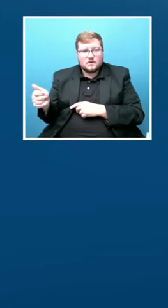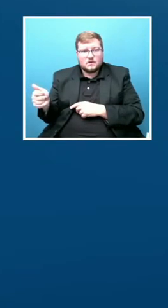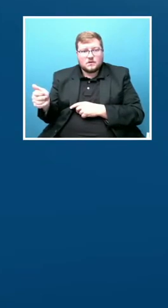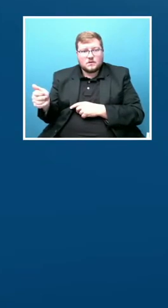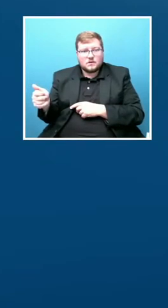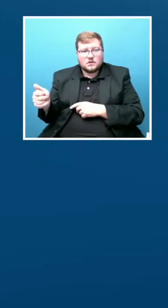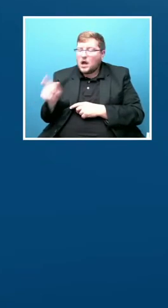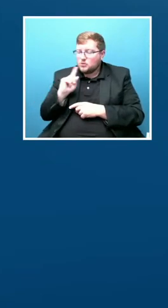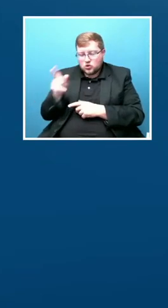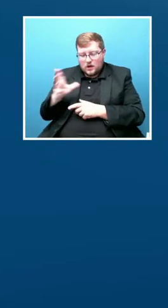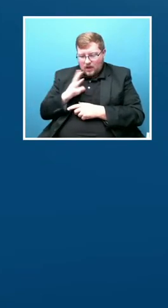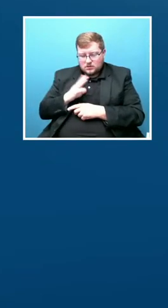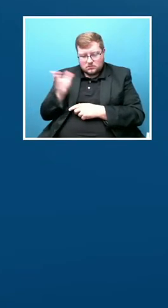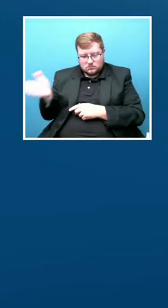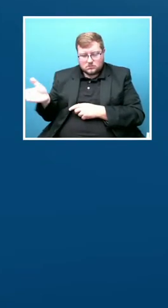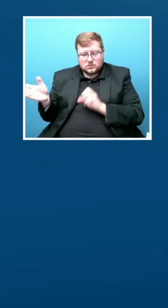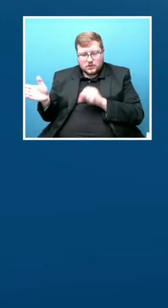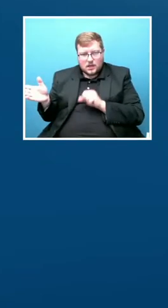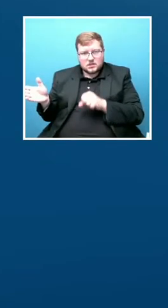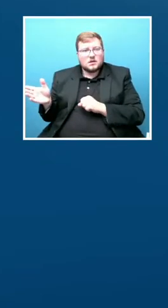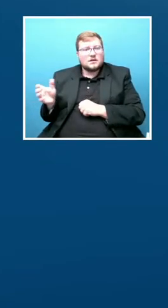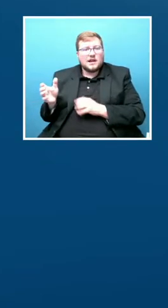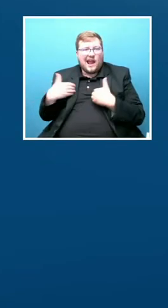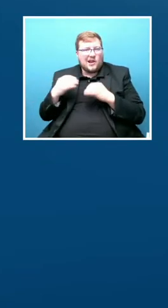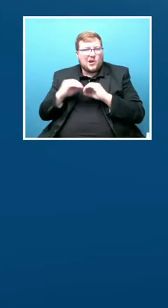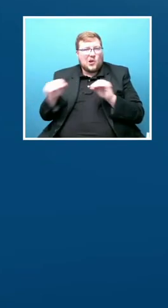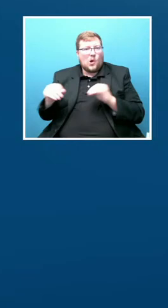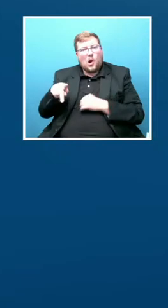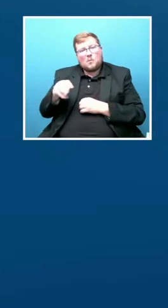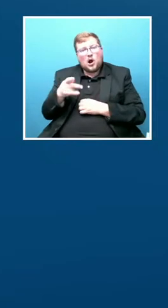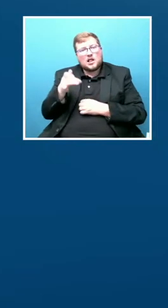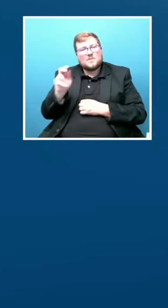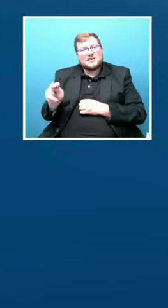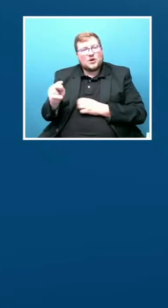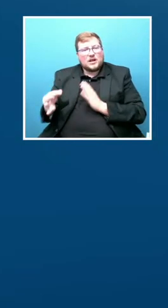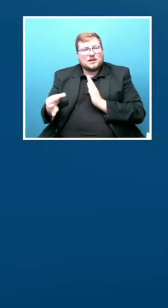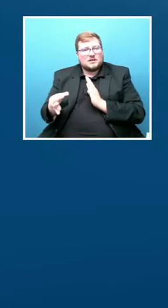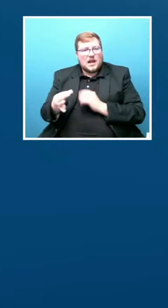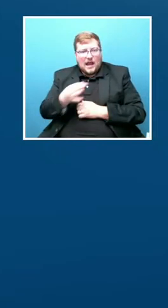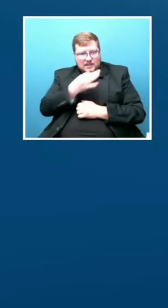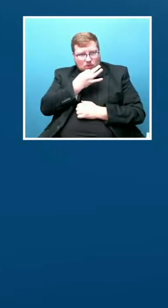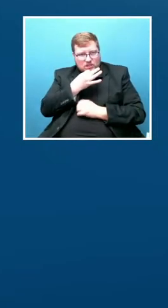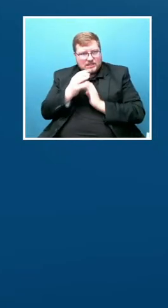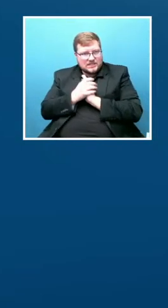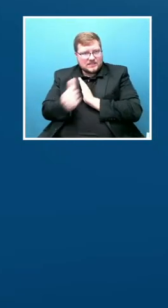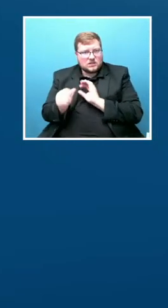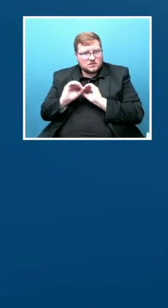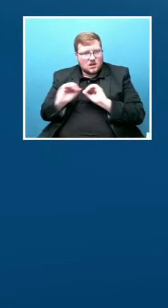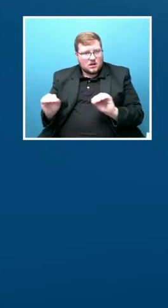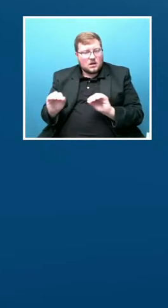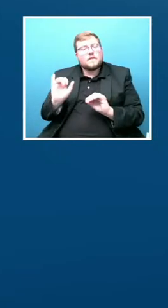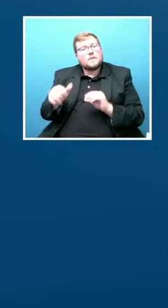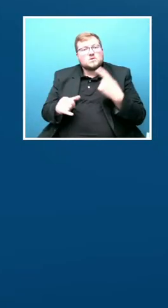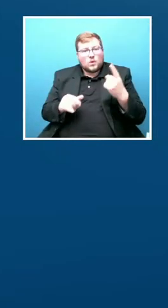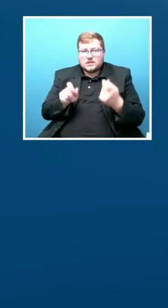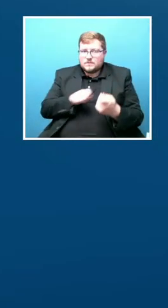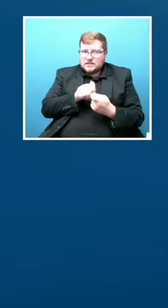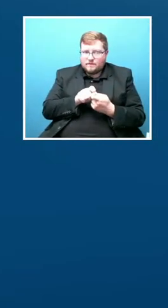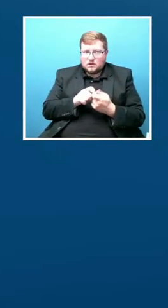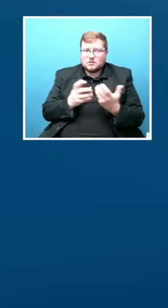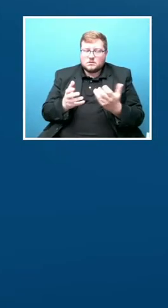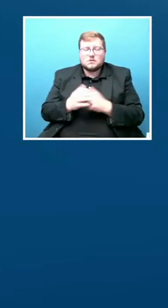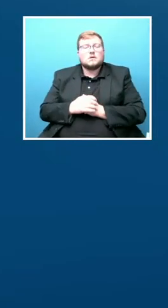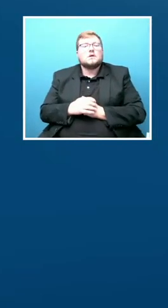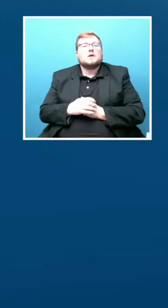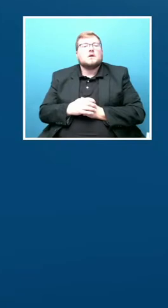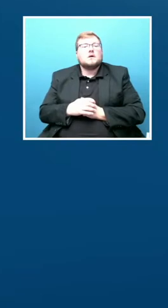sure, a fine person, but she did not have any parliamentary expertise. So that was one in particular. We